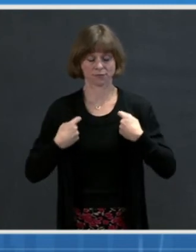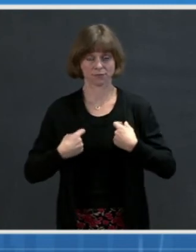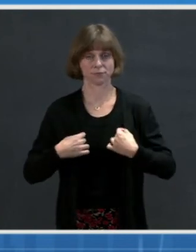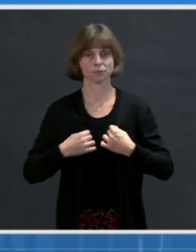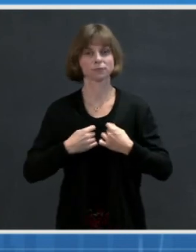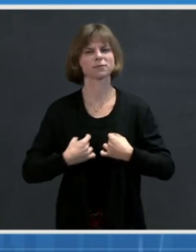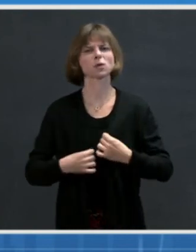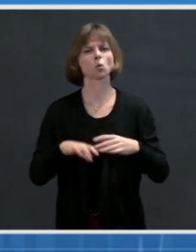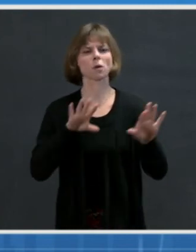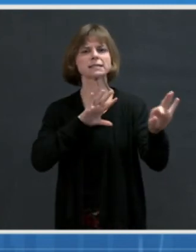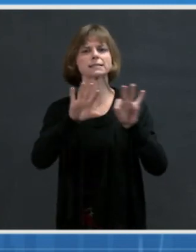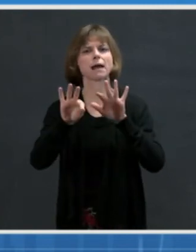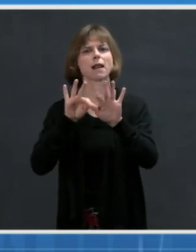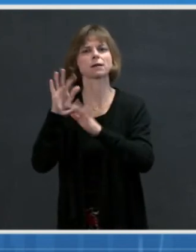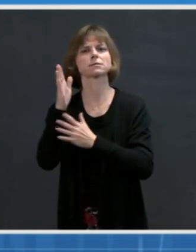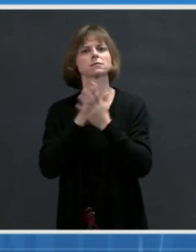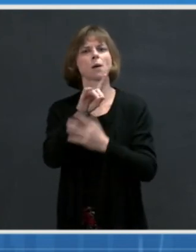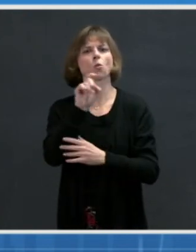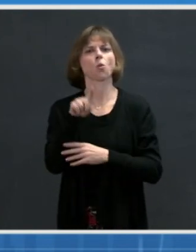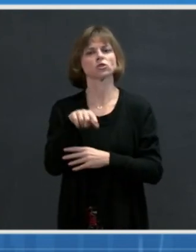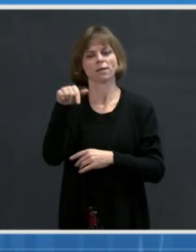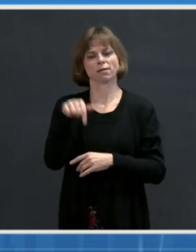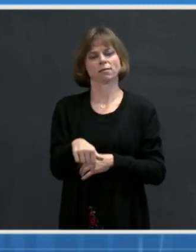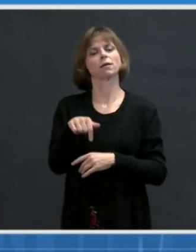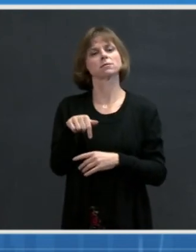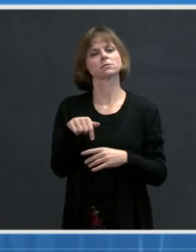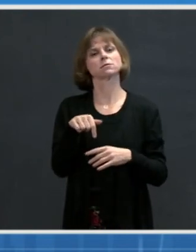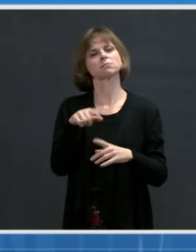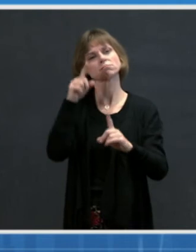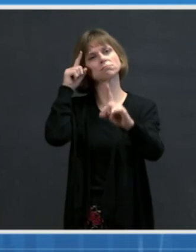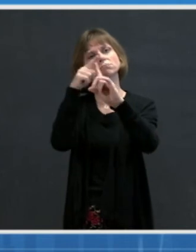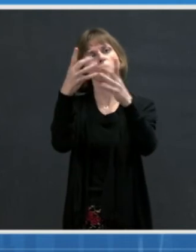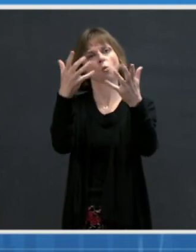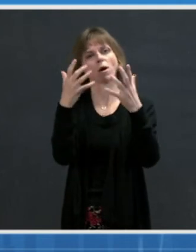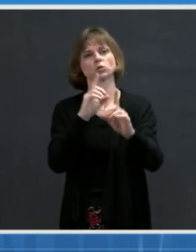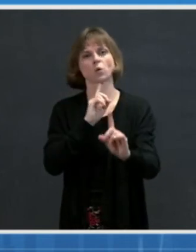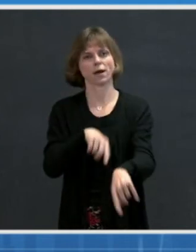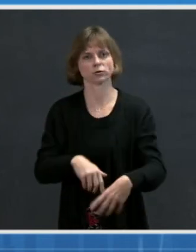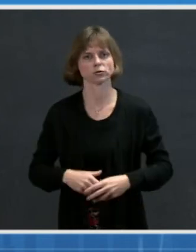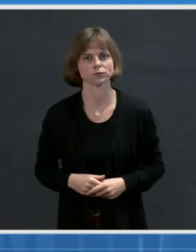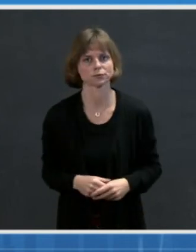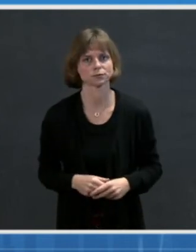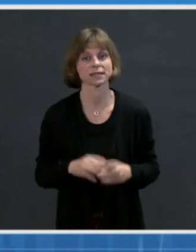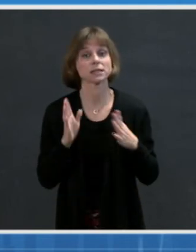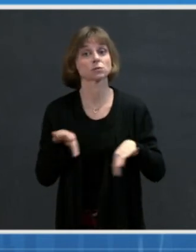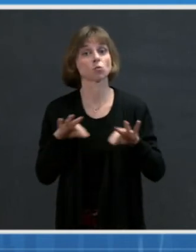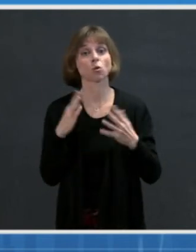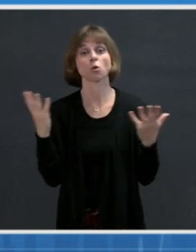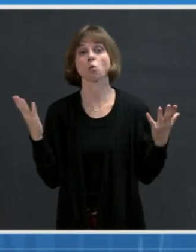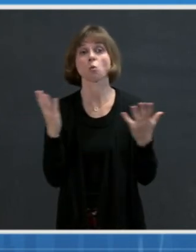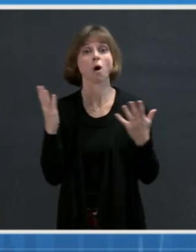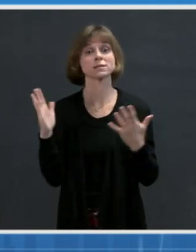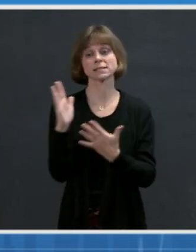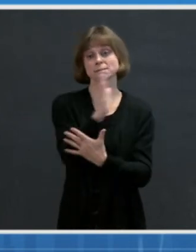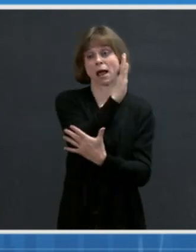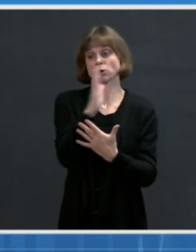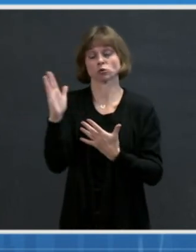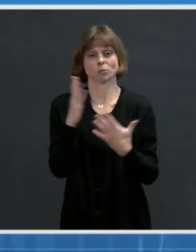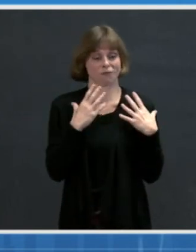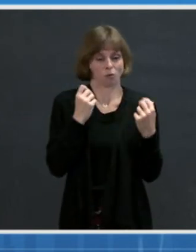questions that this initiative hopes to answer, and they are important. What does the spectrum of recovery from